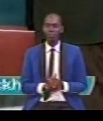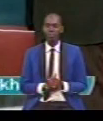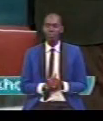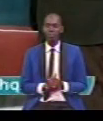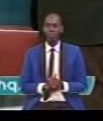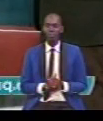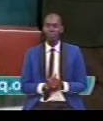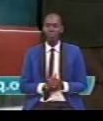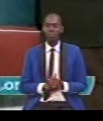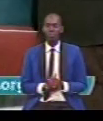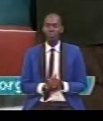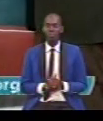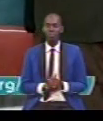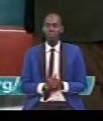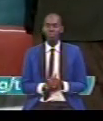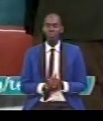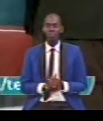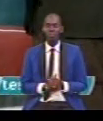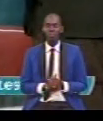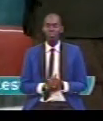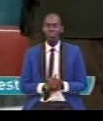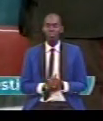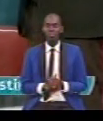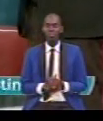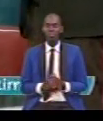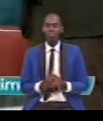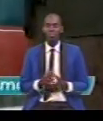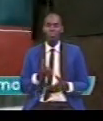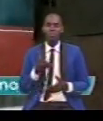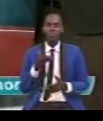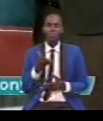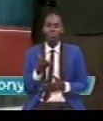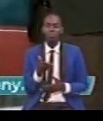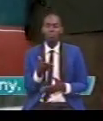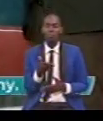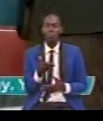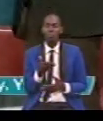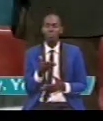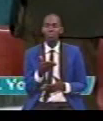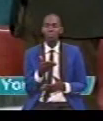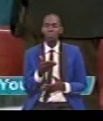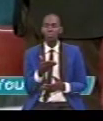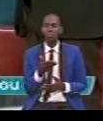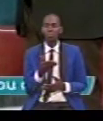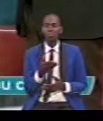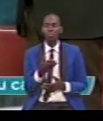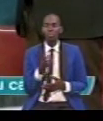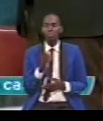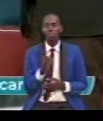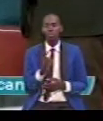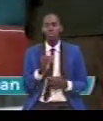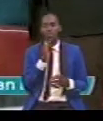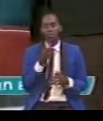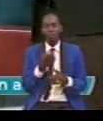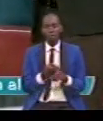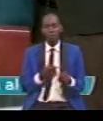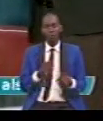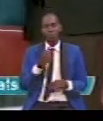She's Beauty Ezekeri from Luansha, one of the towns in Zambia.